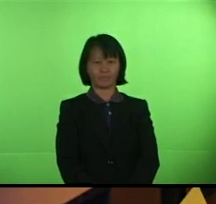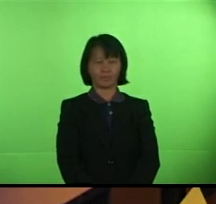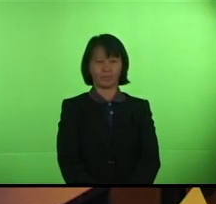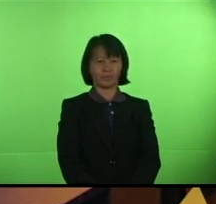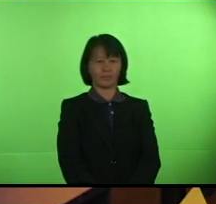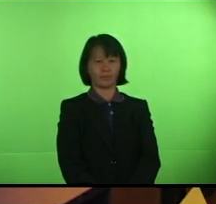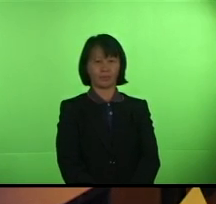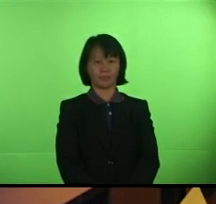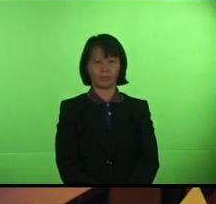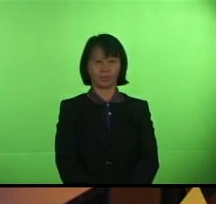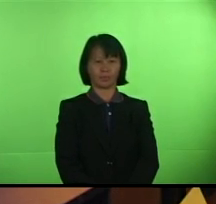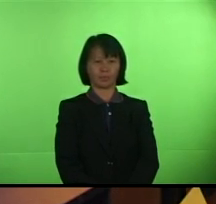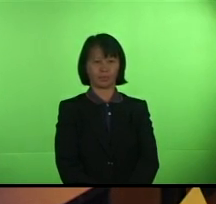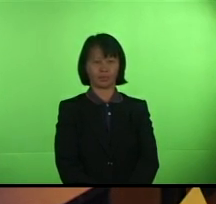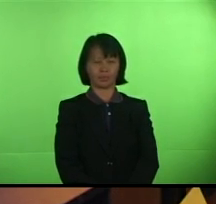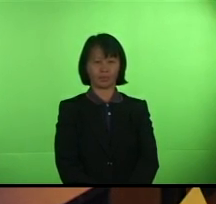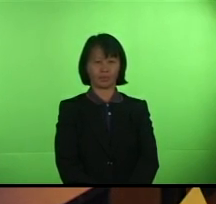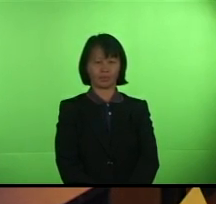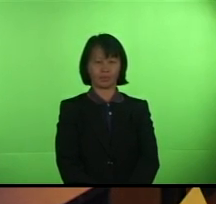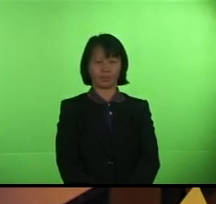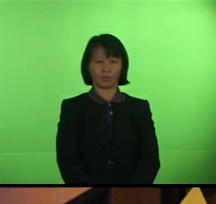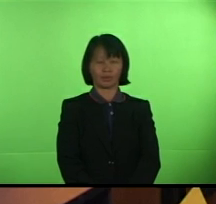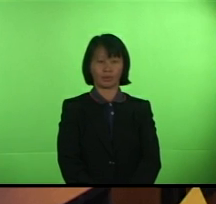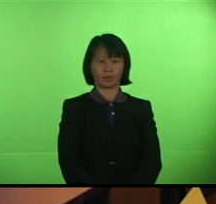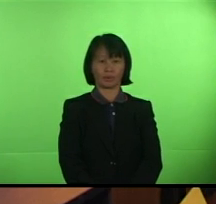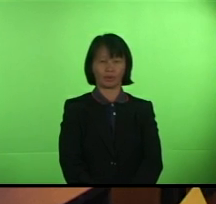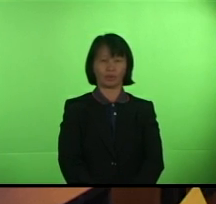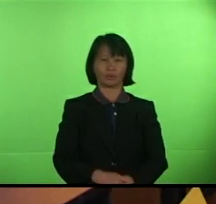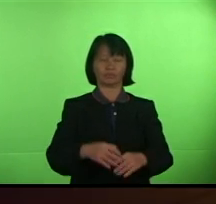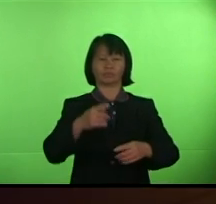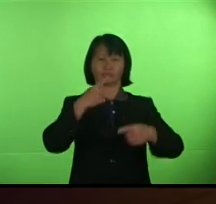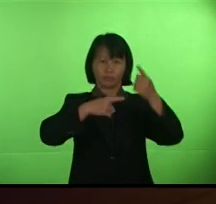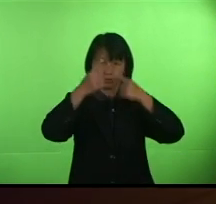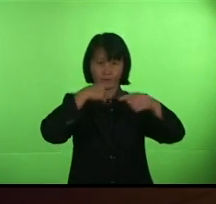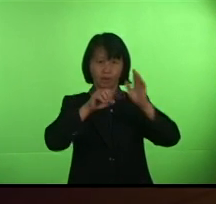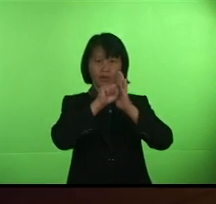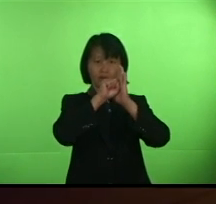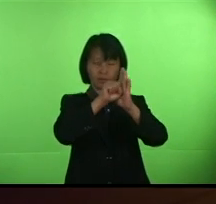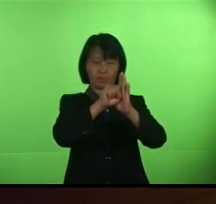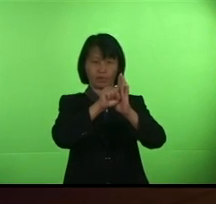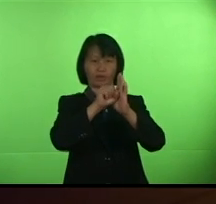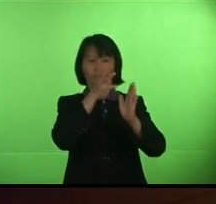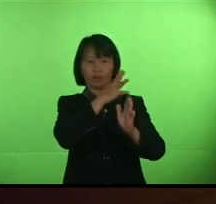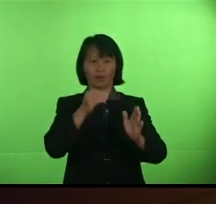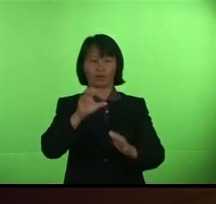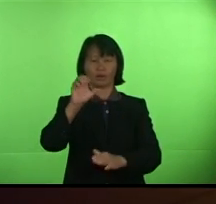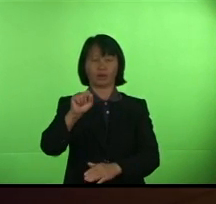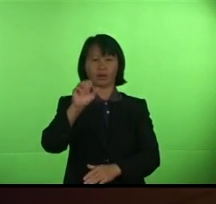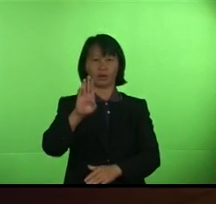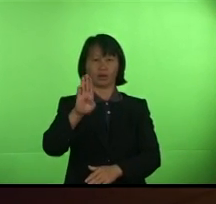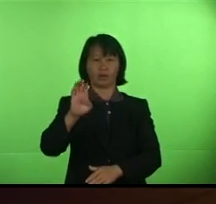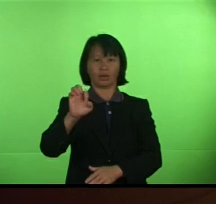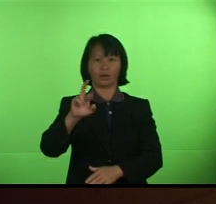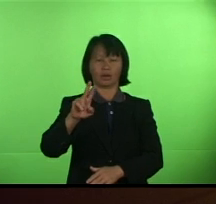The next point is regarding signs, symbols, and abbreviations. Why are they important in